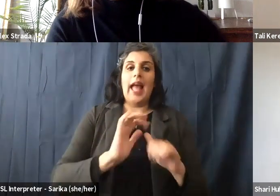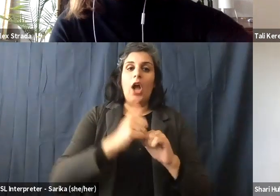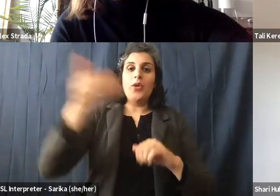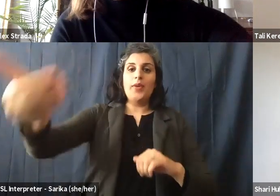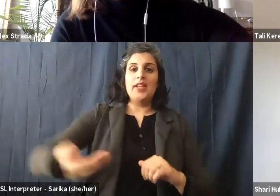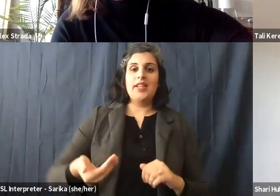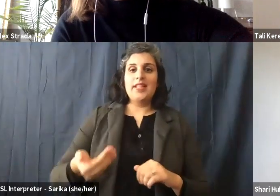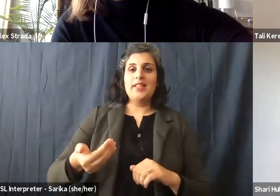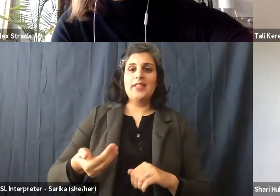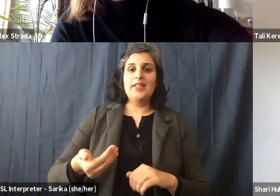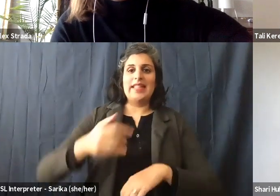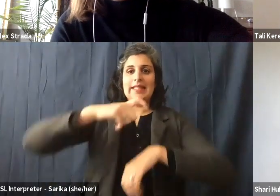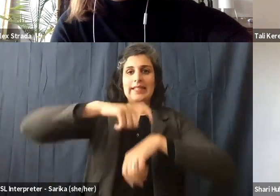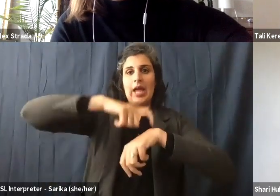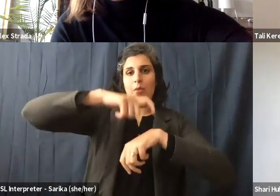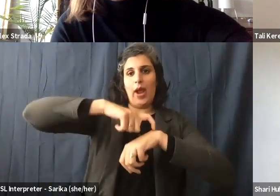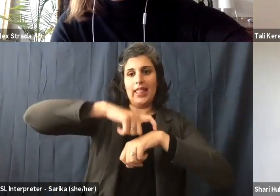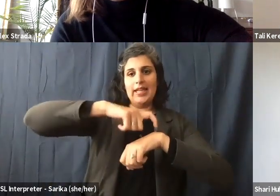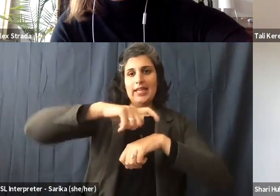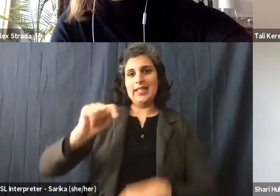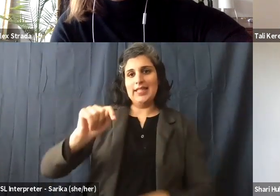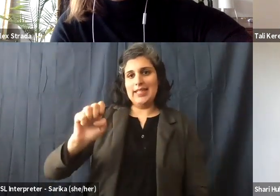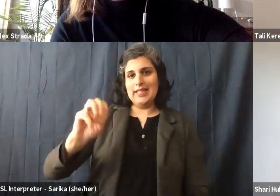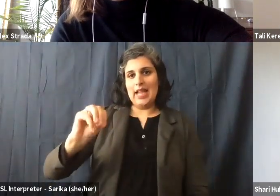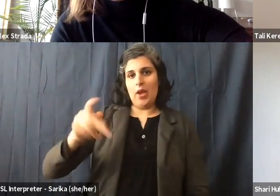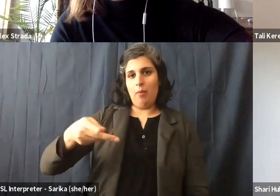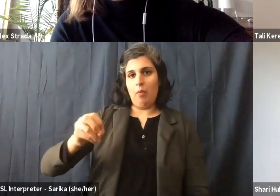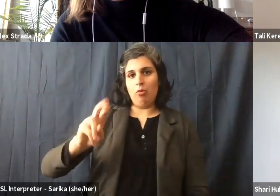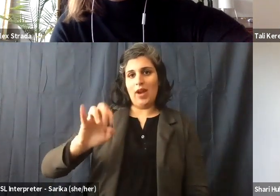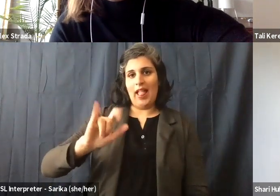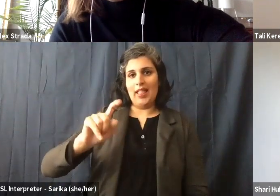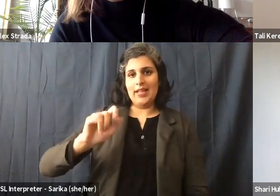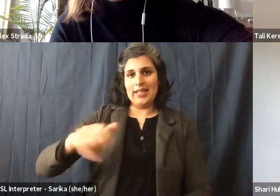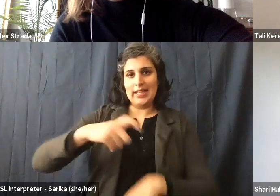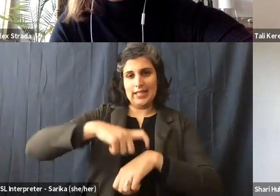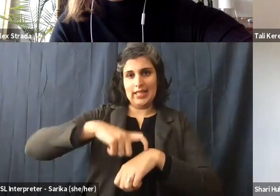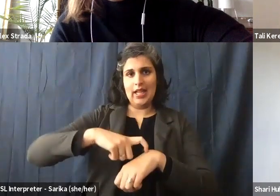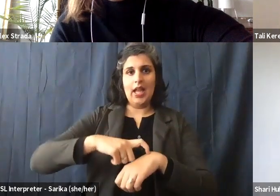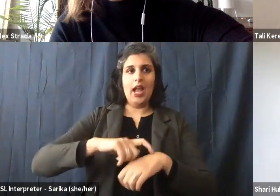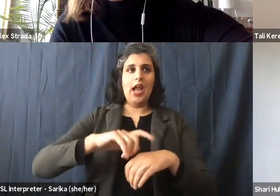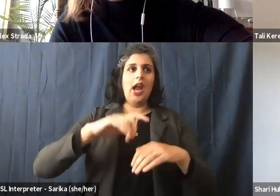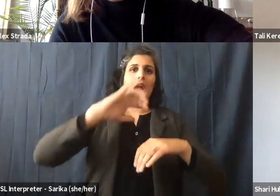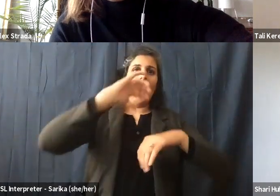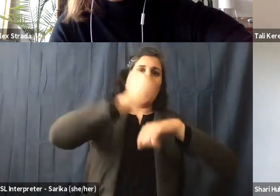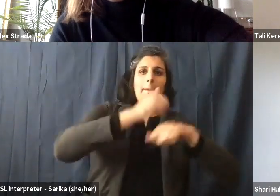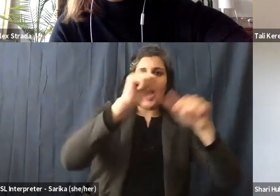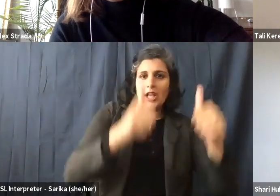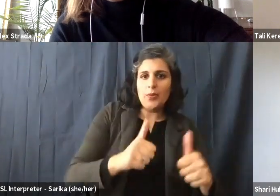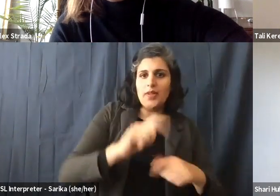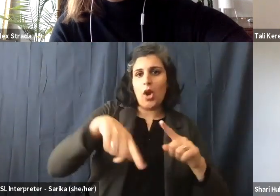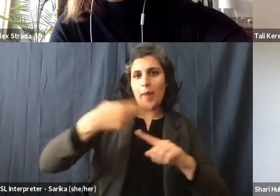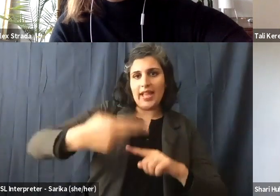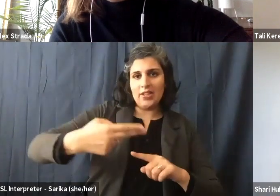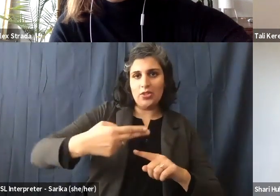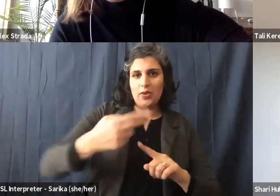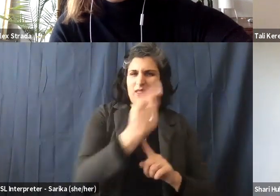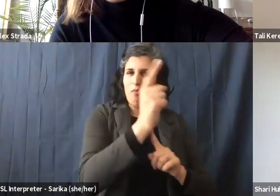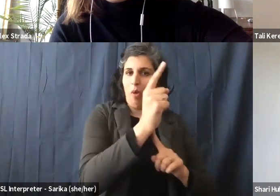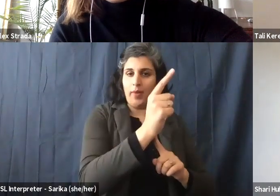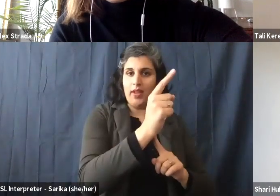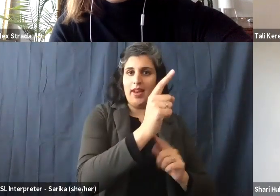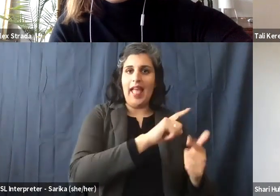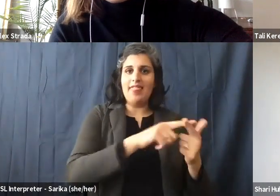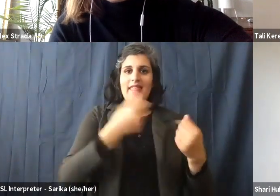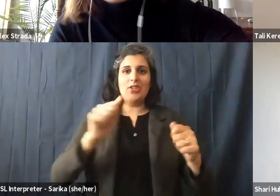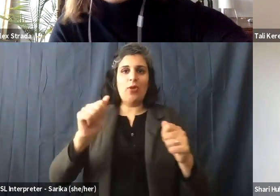temporality into the film. So when we think about monuments, know monuments are about history, they're about a moment in time. But they try to fix that